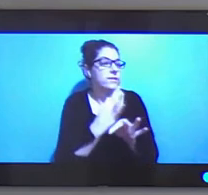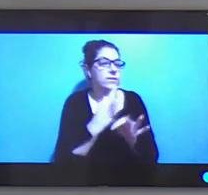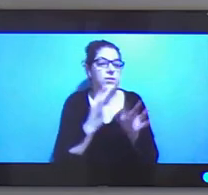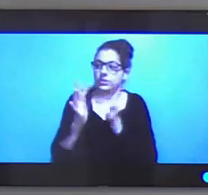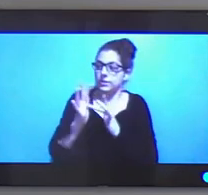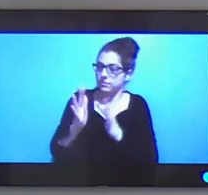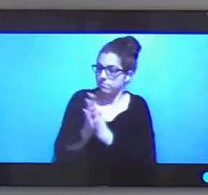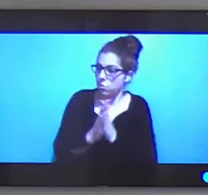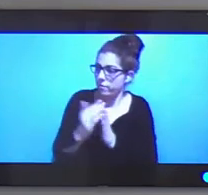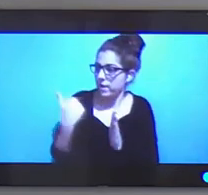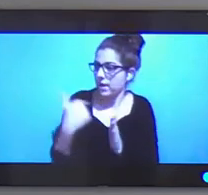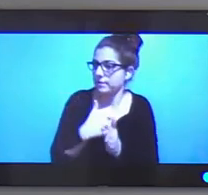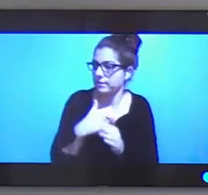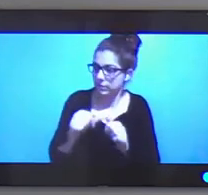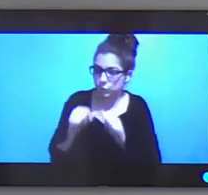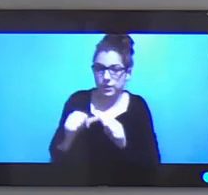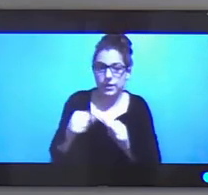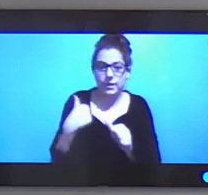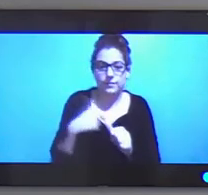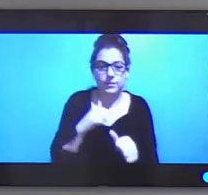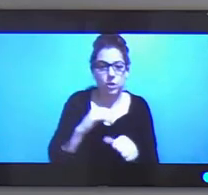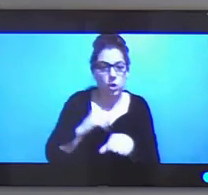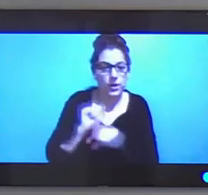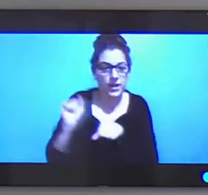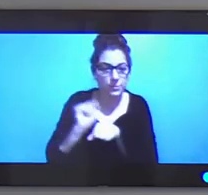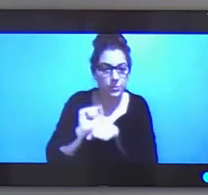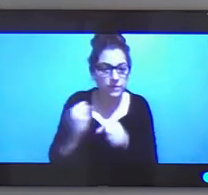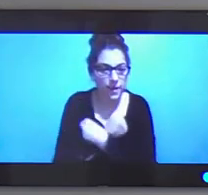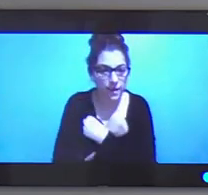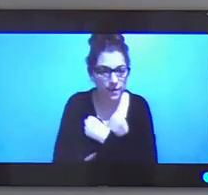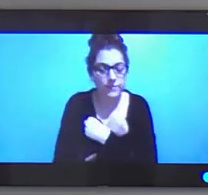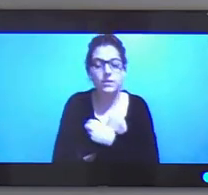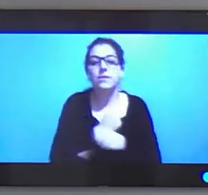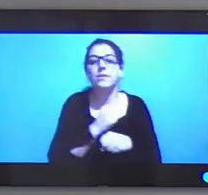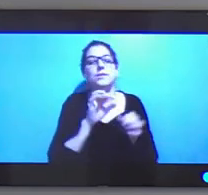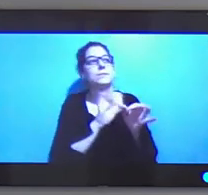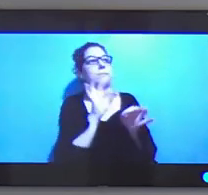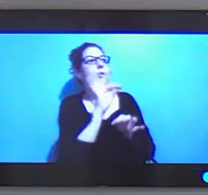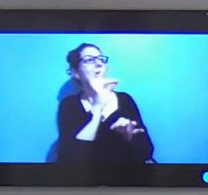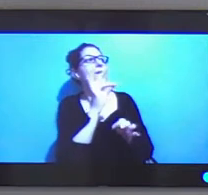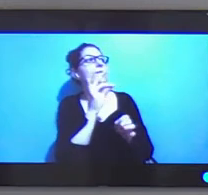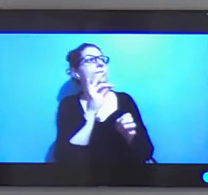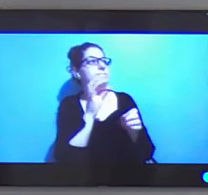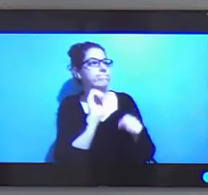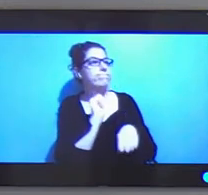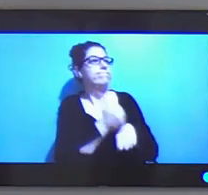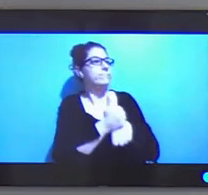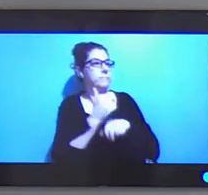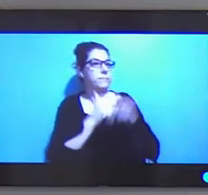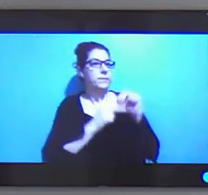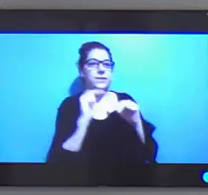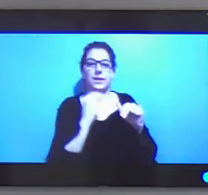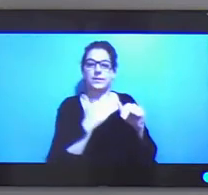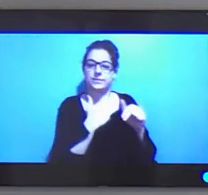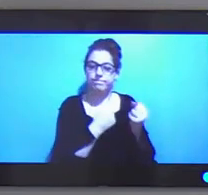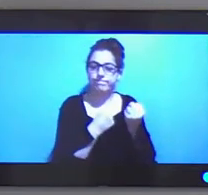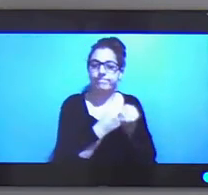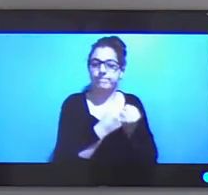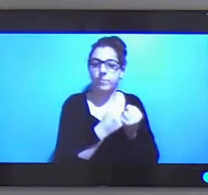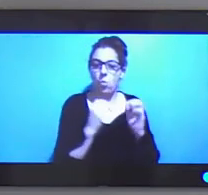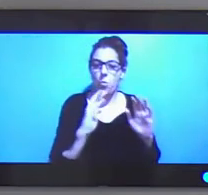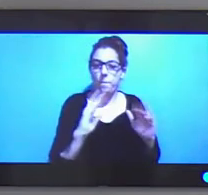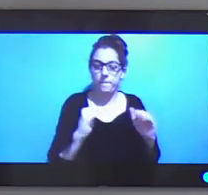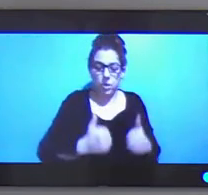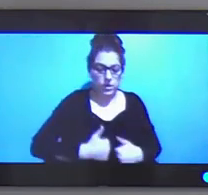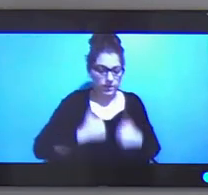and sustain us in our labor of love. May the Spirit our helper establish and build in us steadfast hope, that our living may be reason